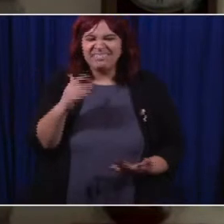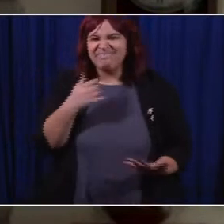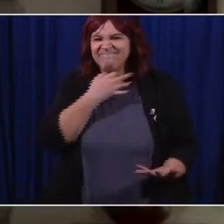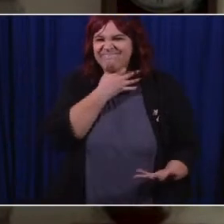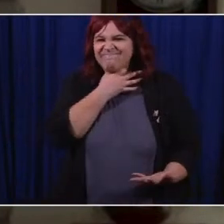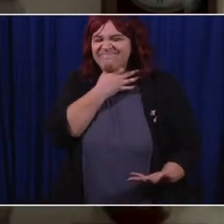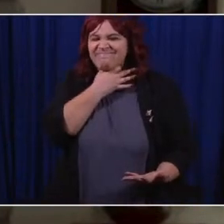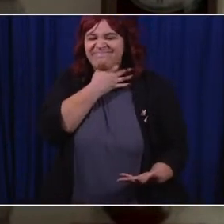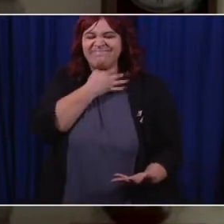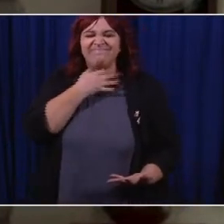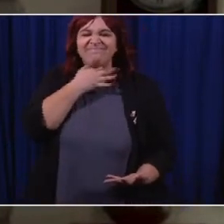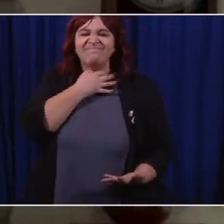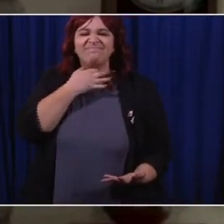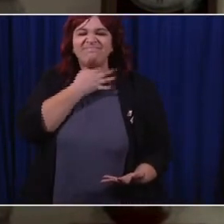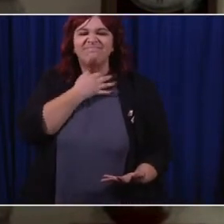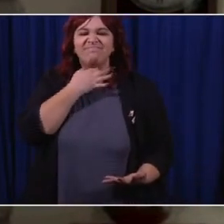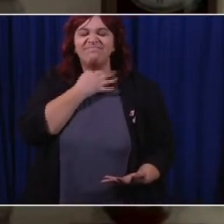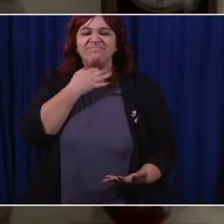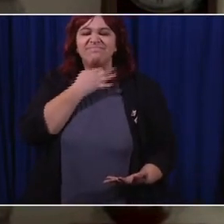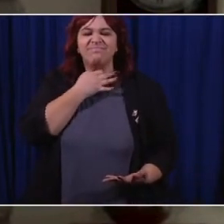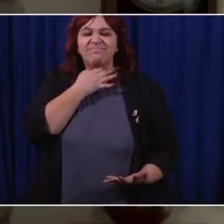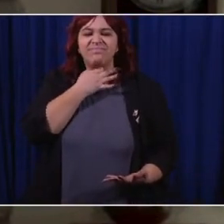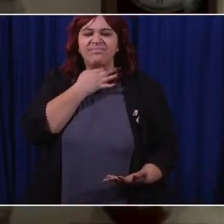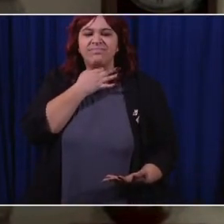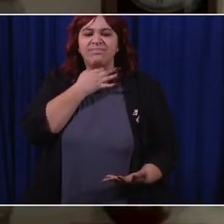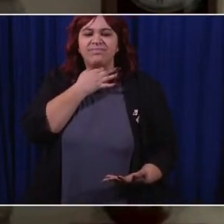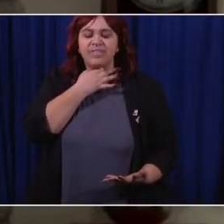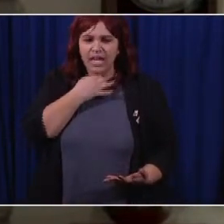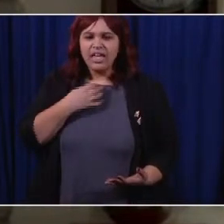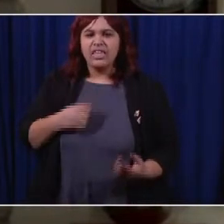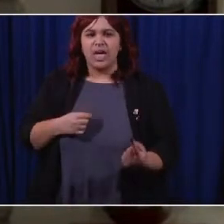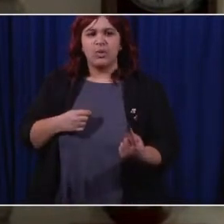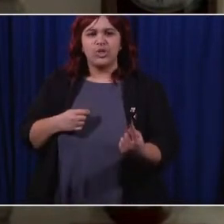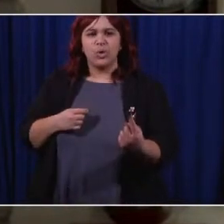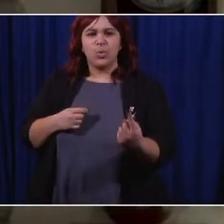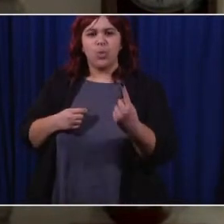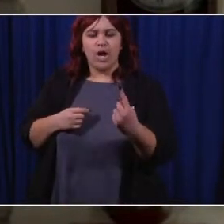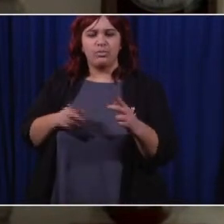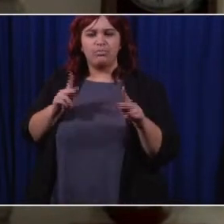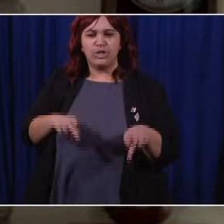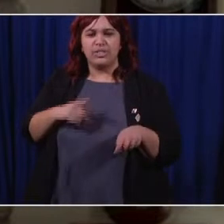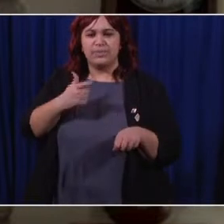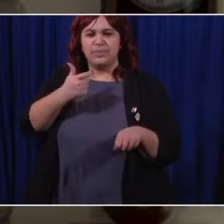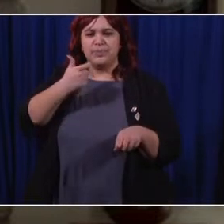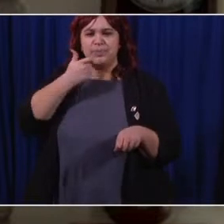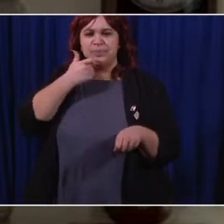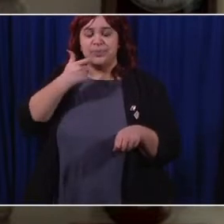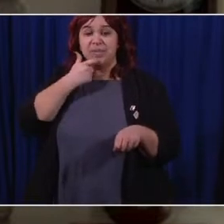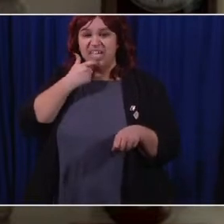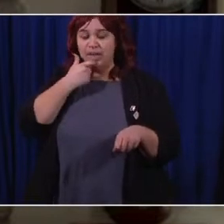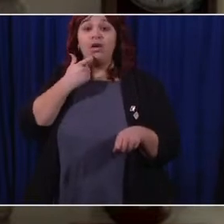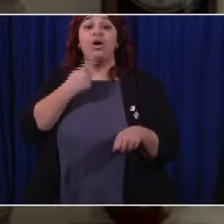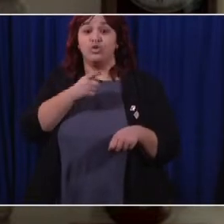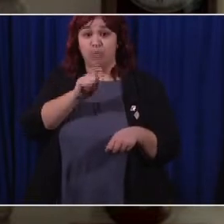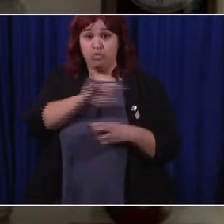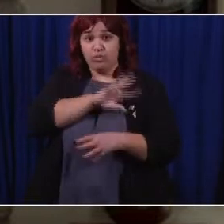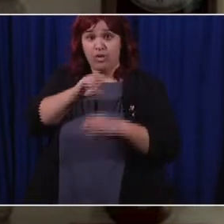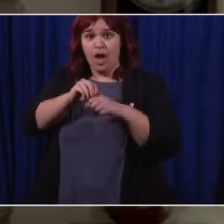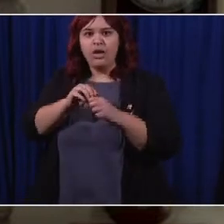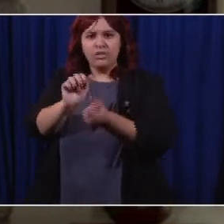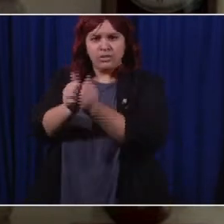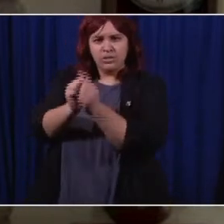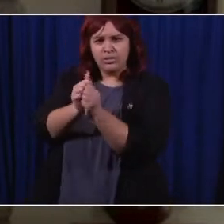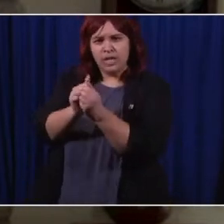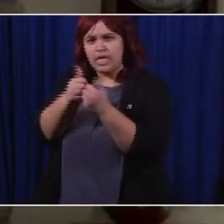UC Bearcats were denied an attendance variance from the state for Saturday's AAC championship game when ones have been given to the Browns